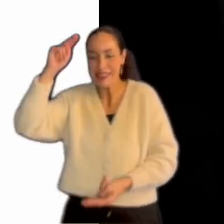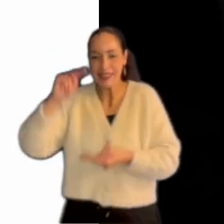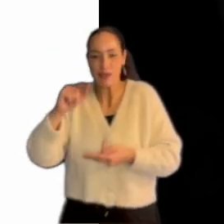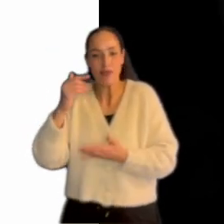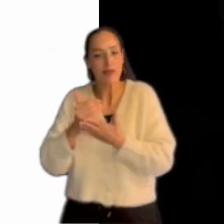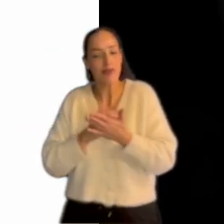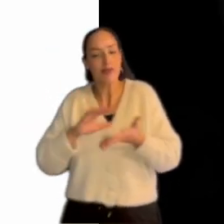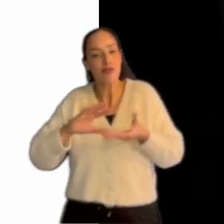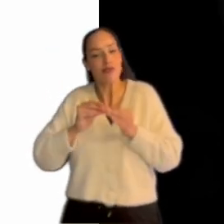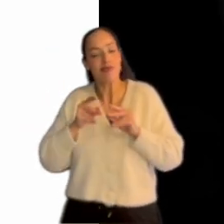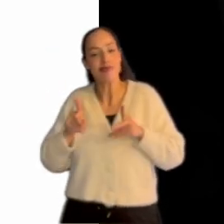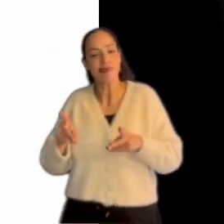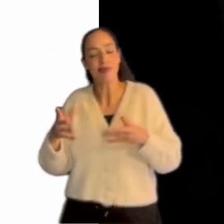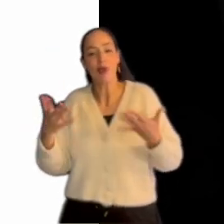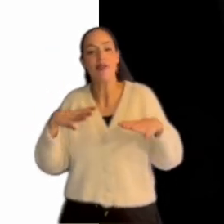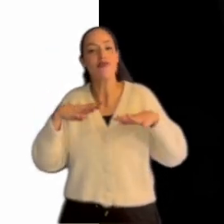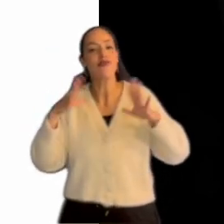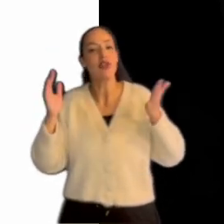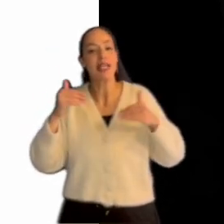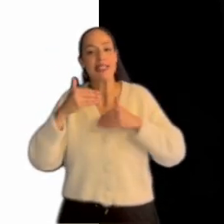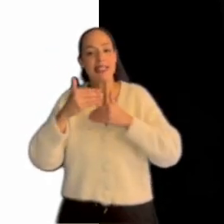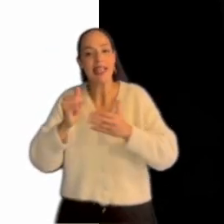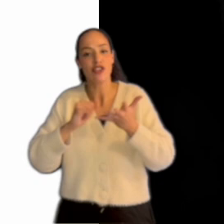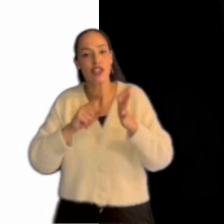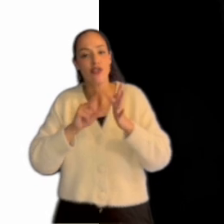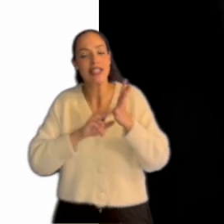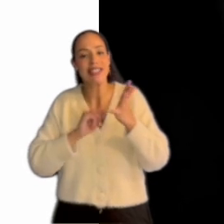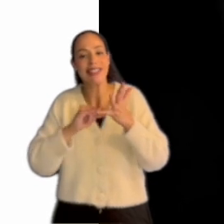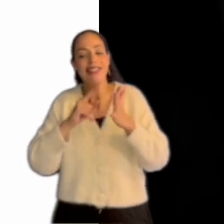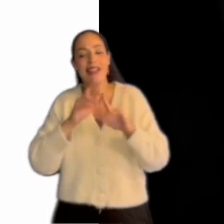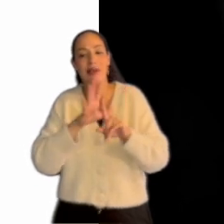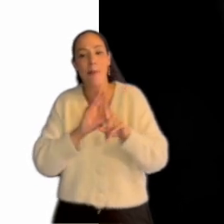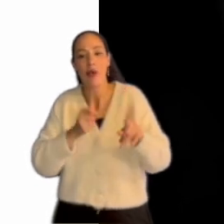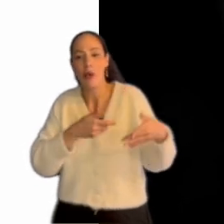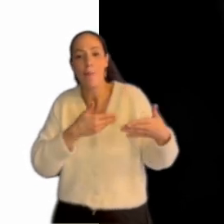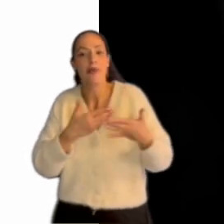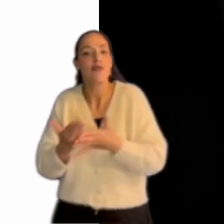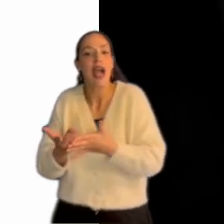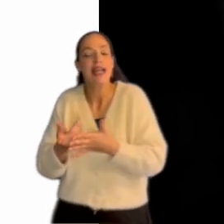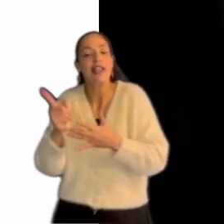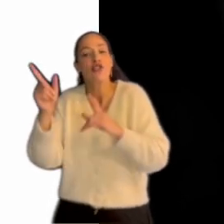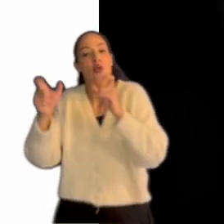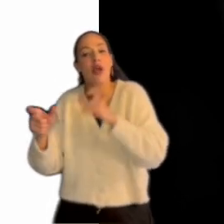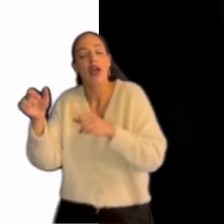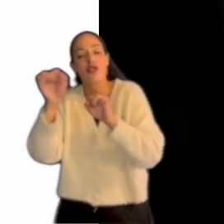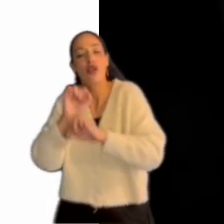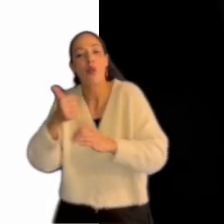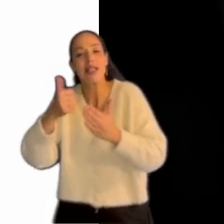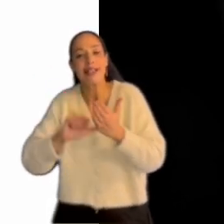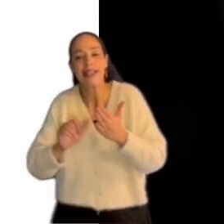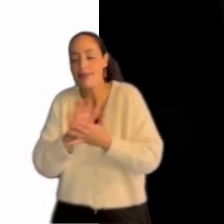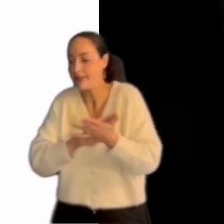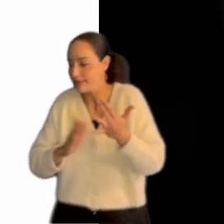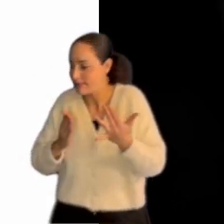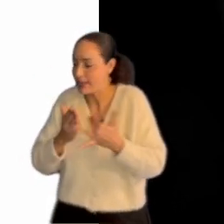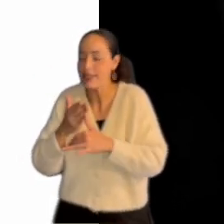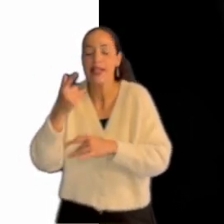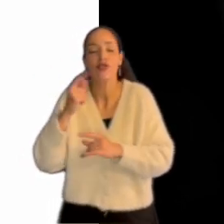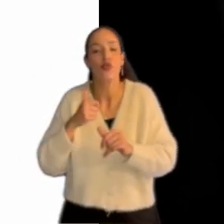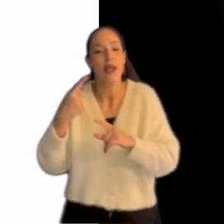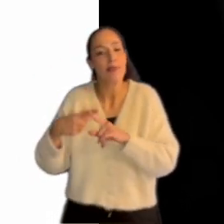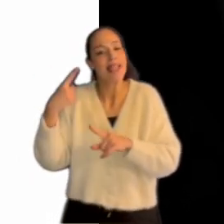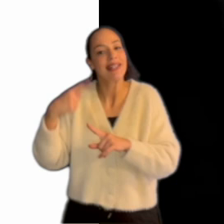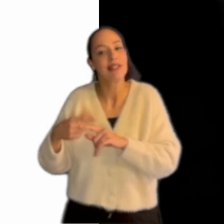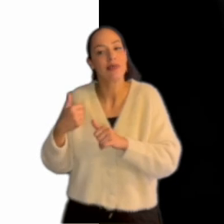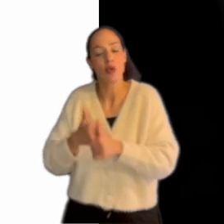support. The results were extremely encouraging, with some of their referrals requiring nothing more than these free sessions, whilst others entered the